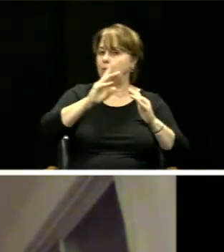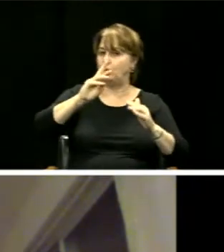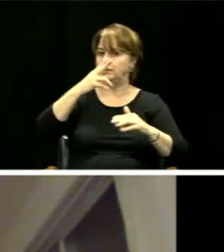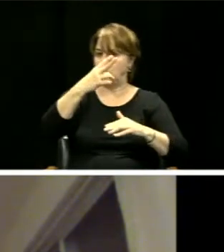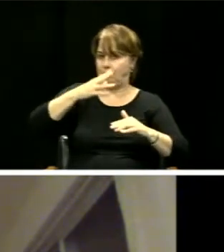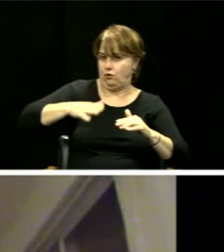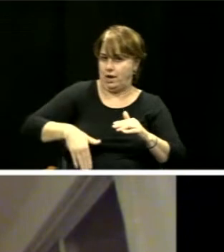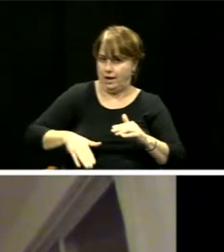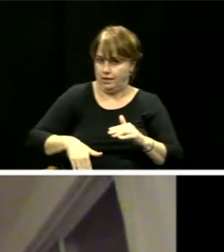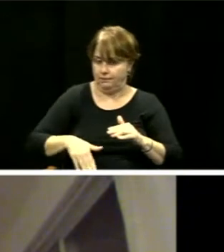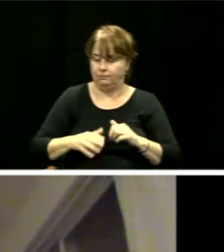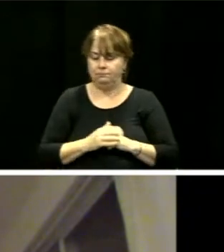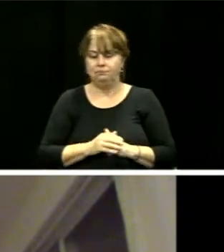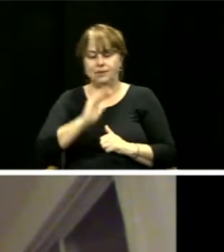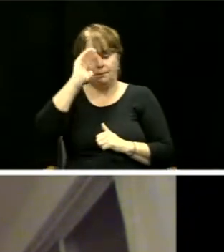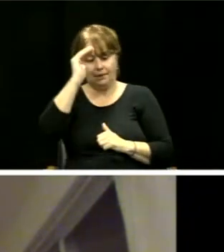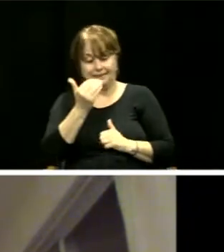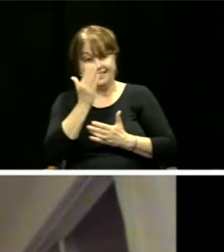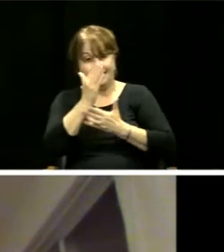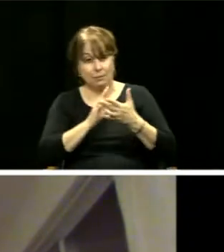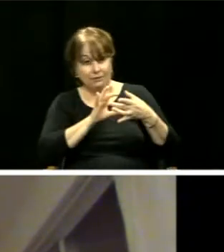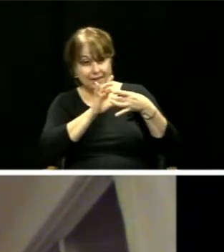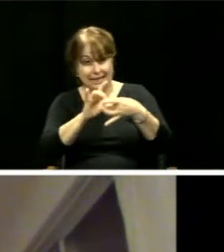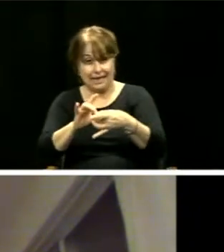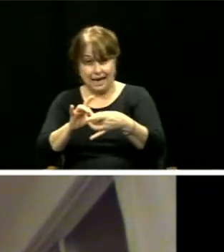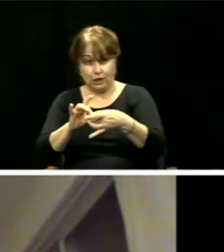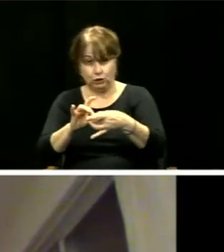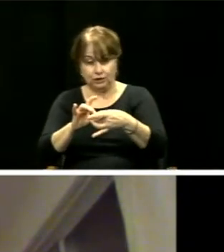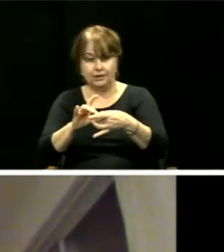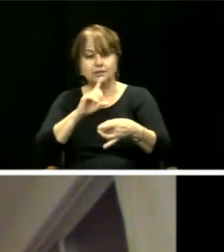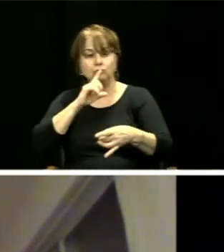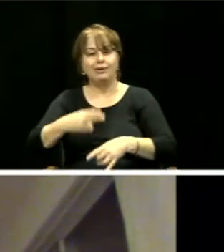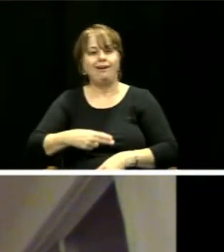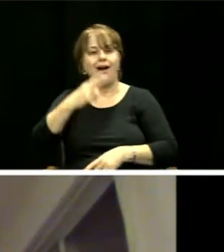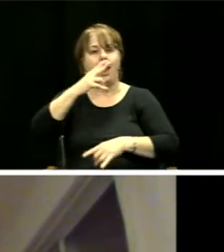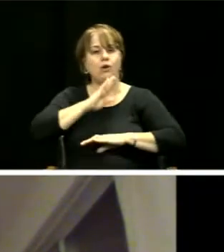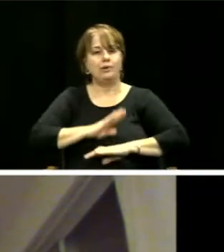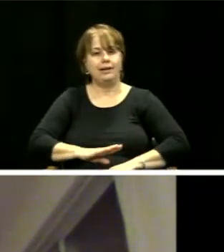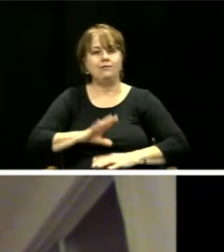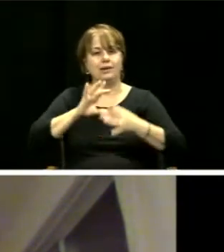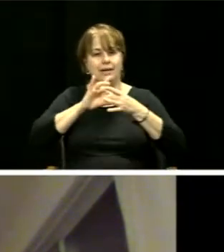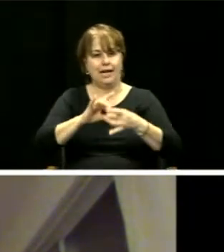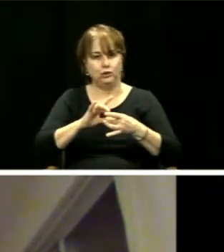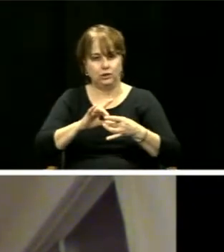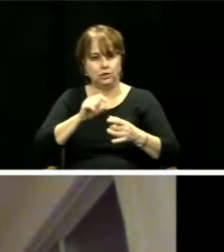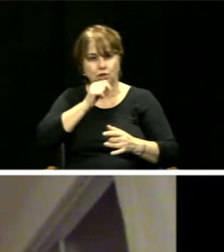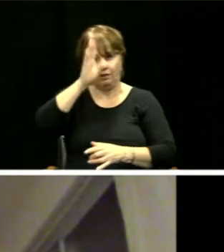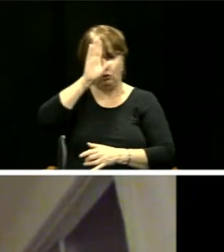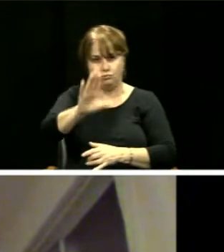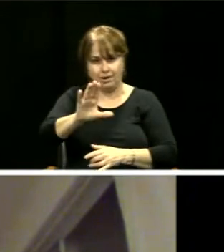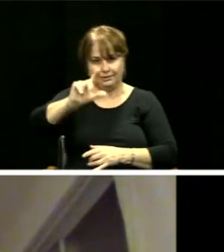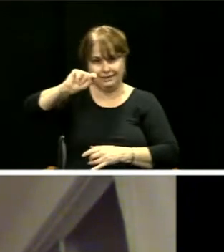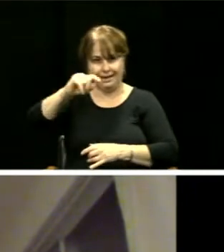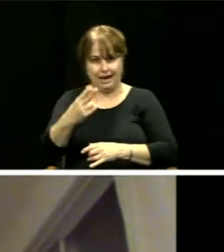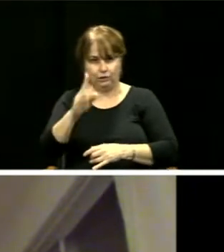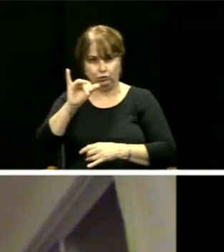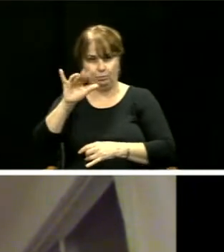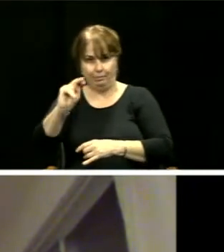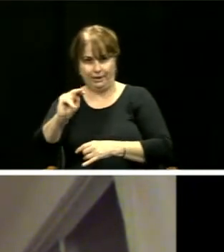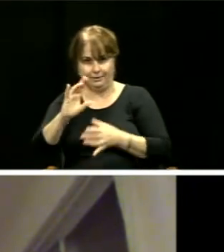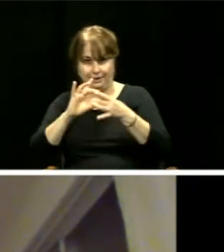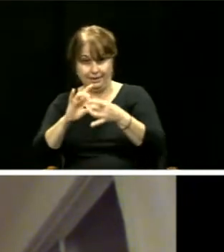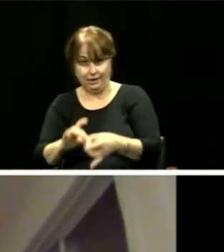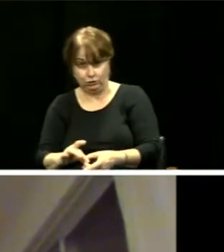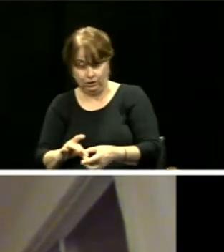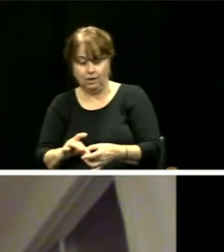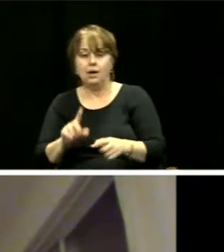it appears that some of those connections are high relief connections and not necessarily direct catch basin connections. But until we